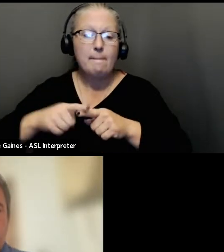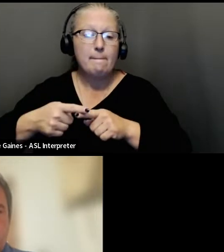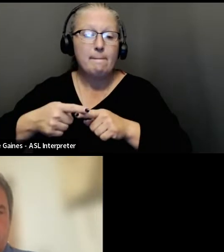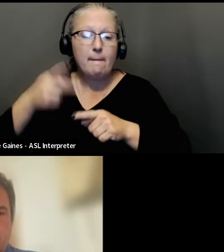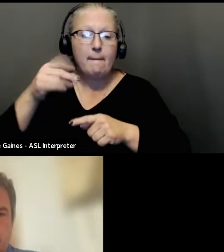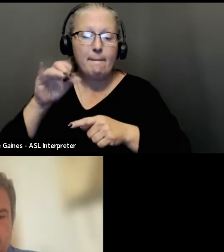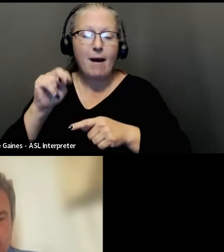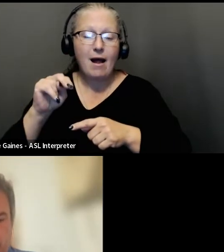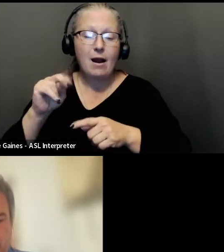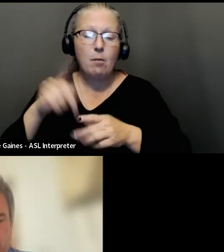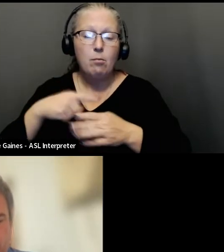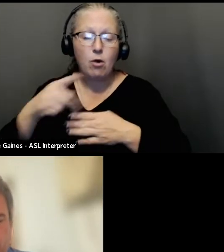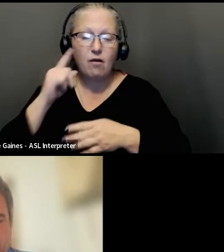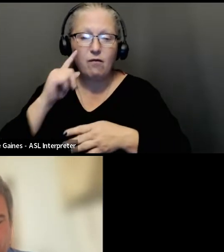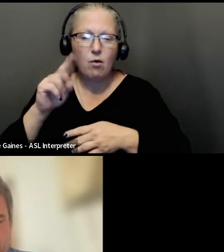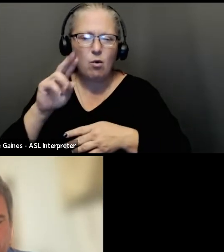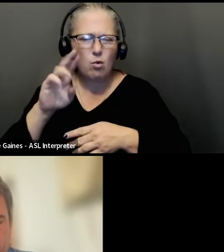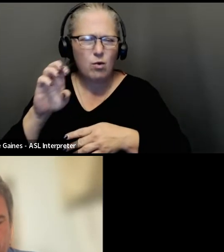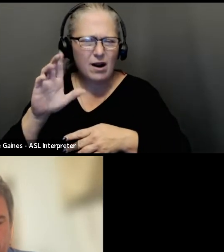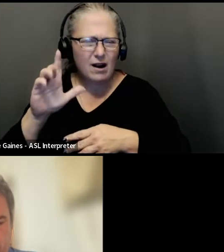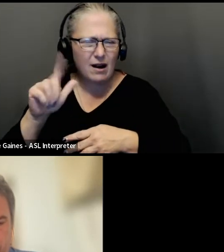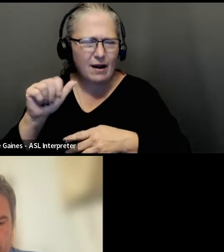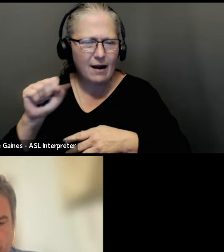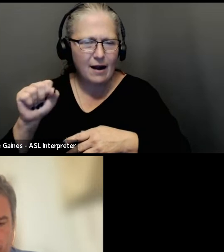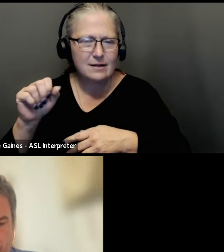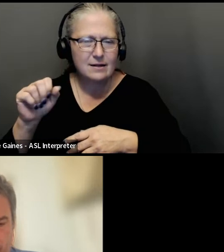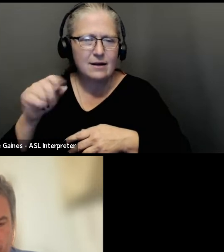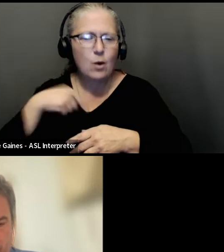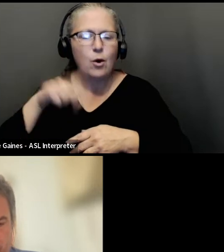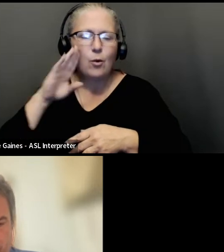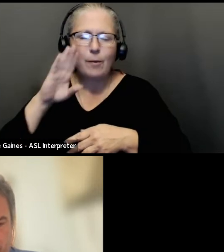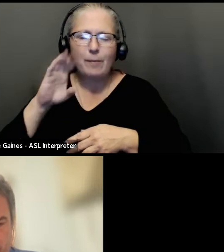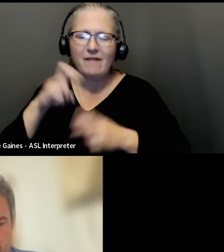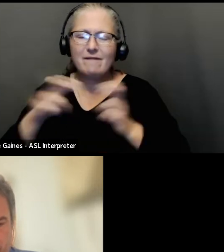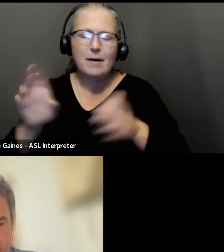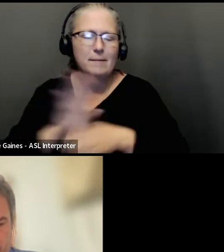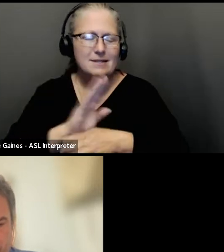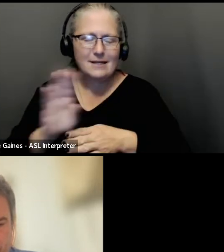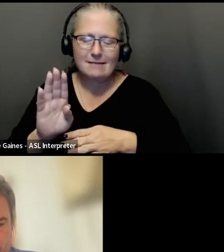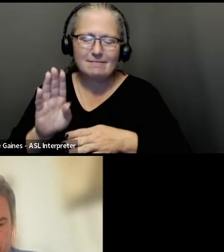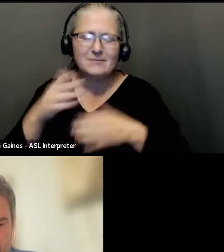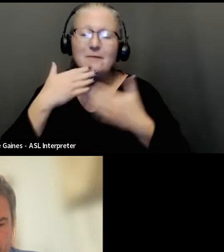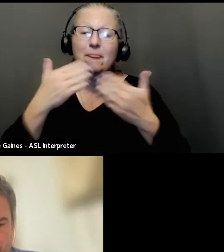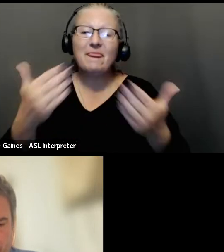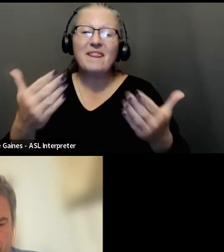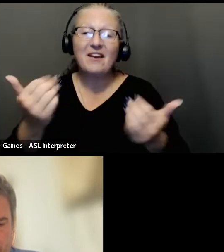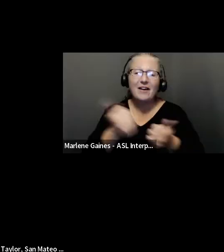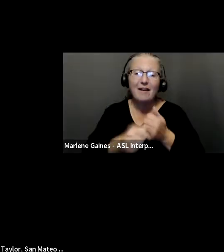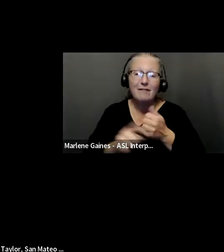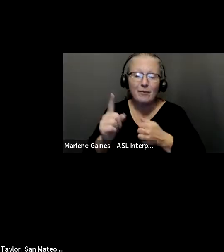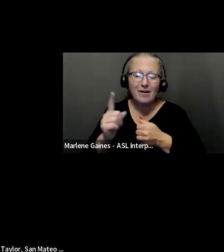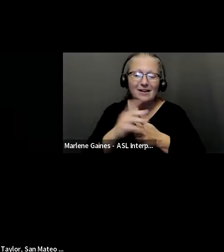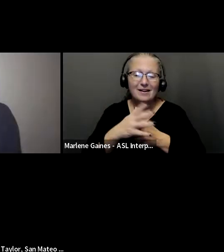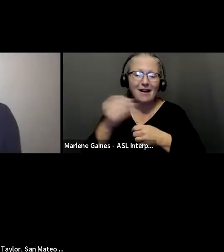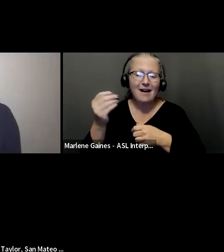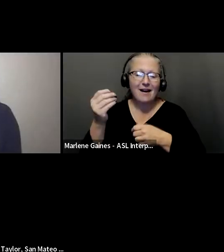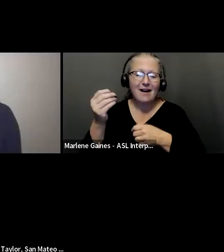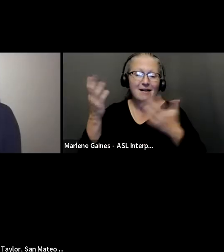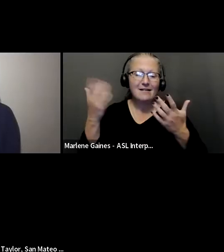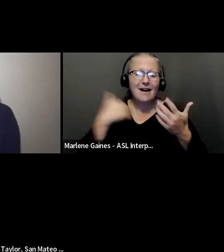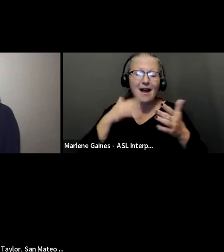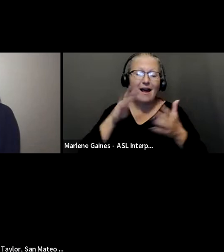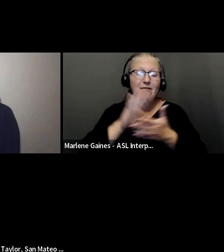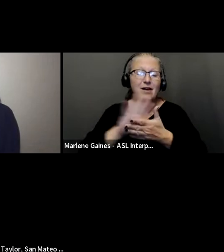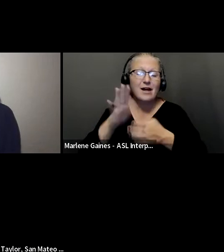we're going to be doing that. And we're going to be very busy. So thank you, everybody, and have a